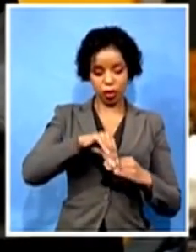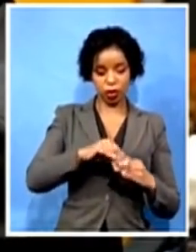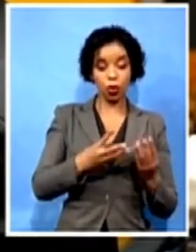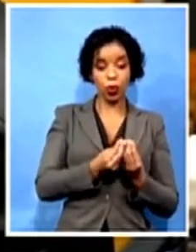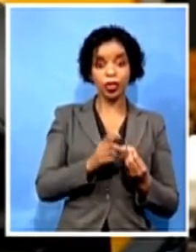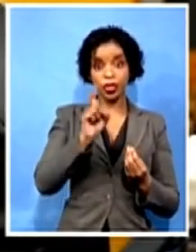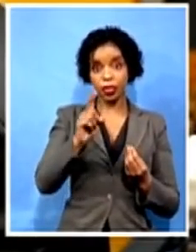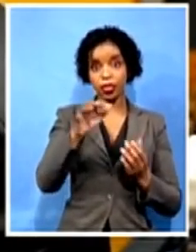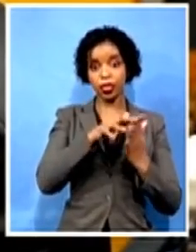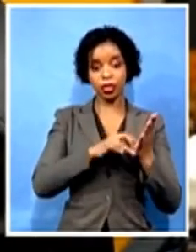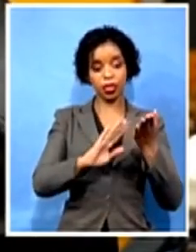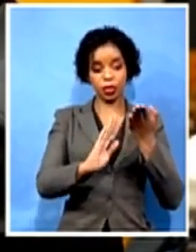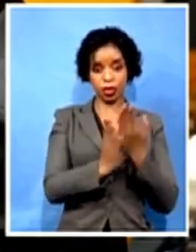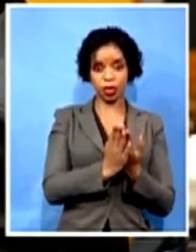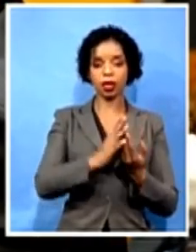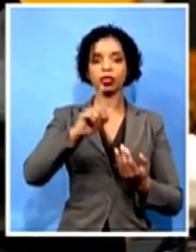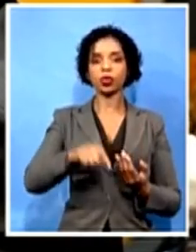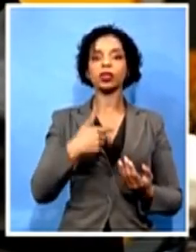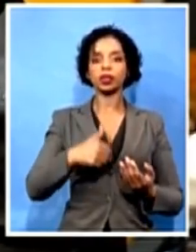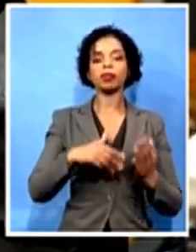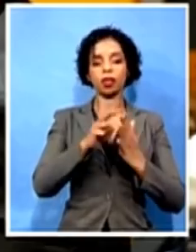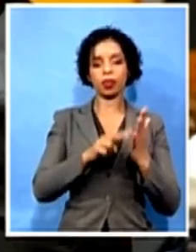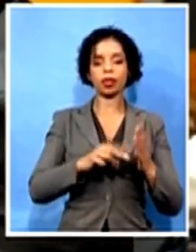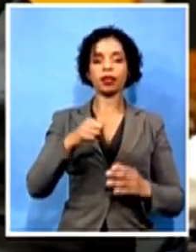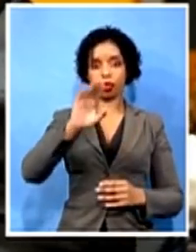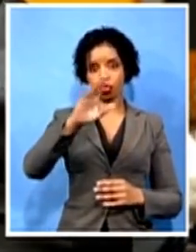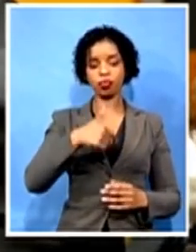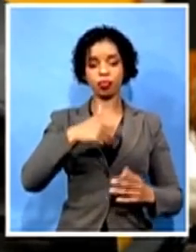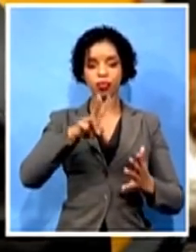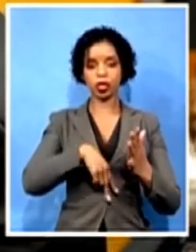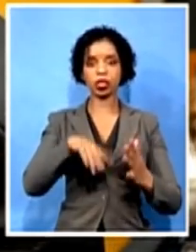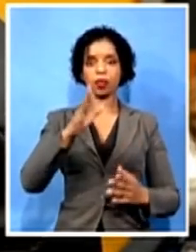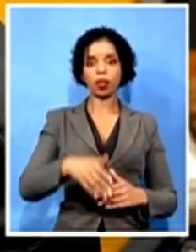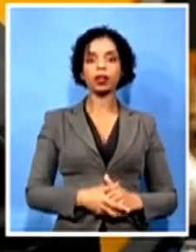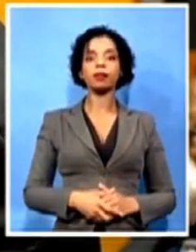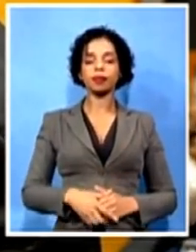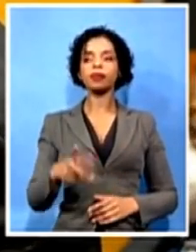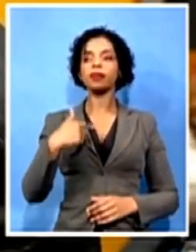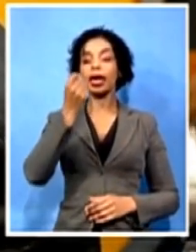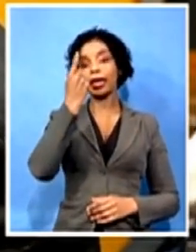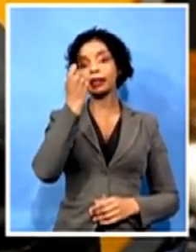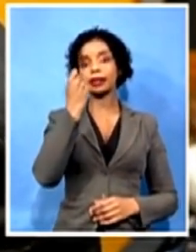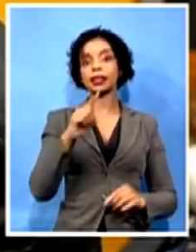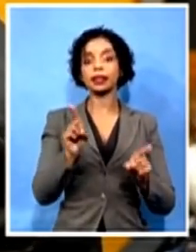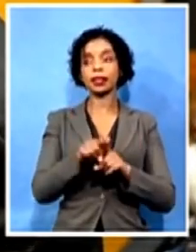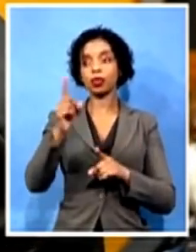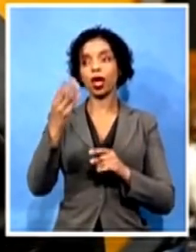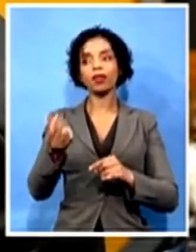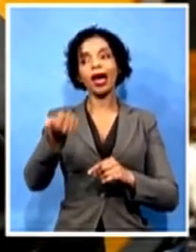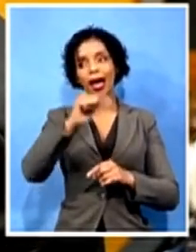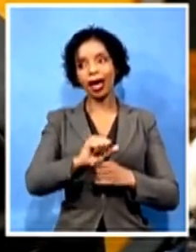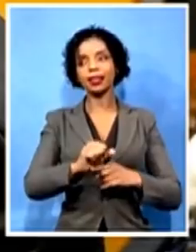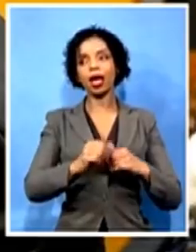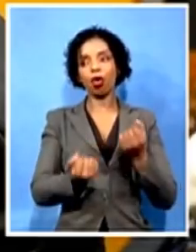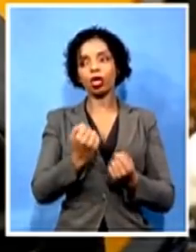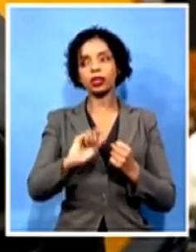the formalities so I don't delay the court. I understand you also have other matters to deal with at a later stage, and it just merely says on